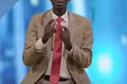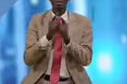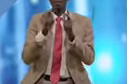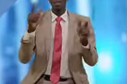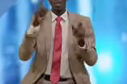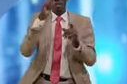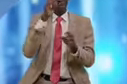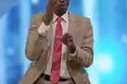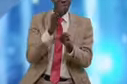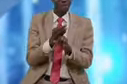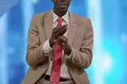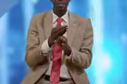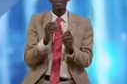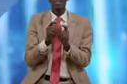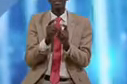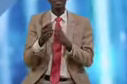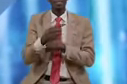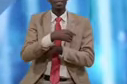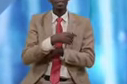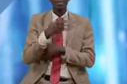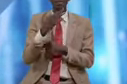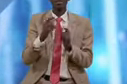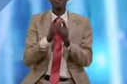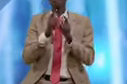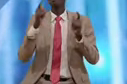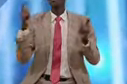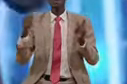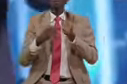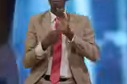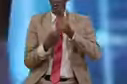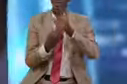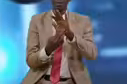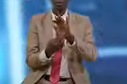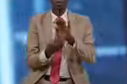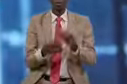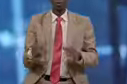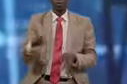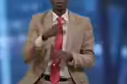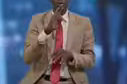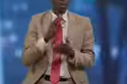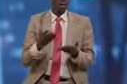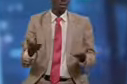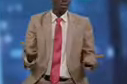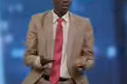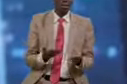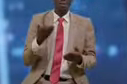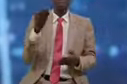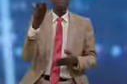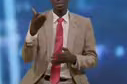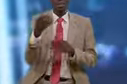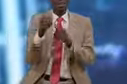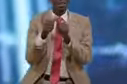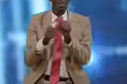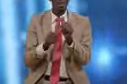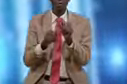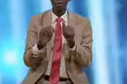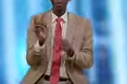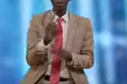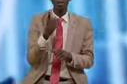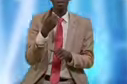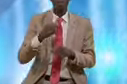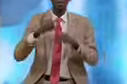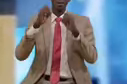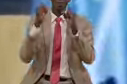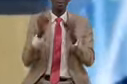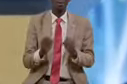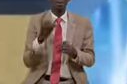and day of great manifestation. Those who are here, those who are there, everywhere, the power